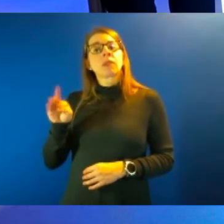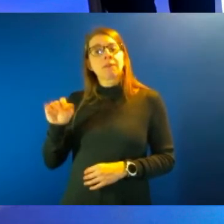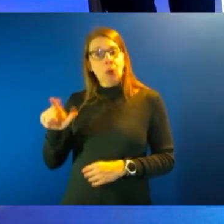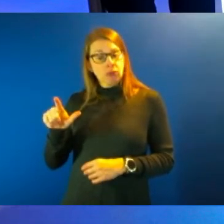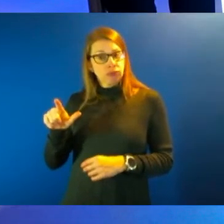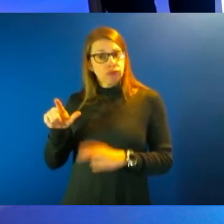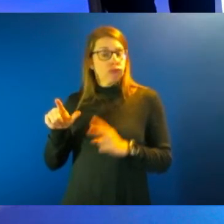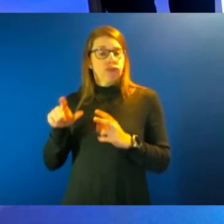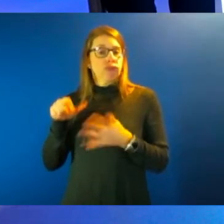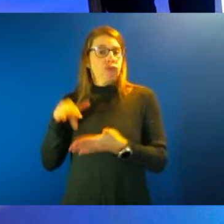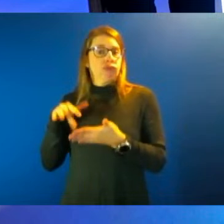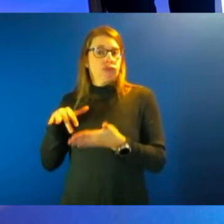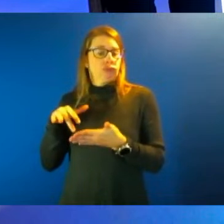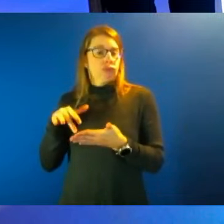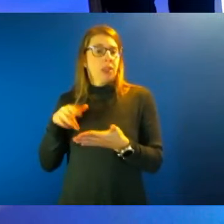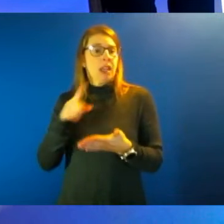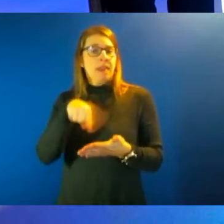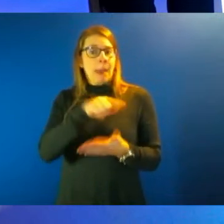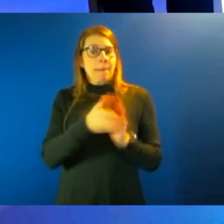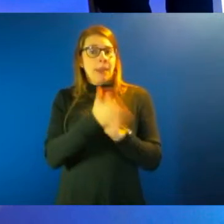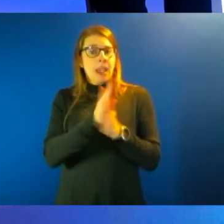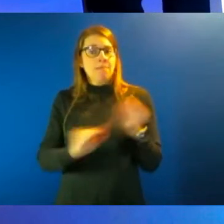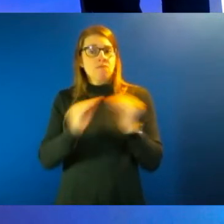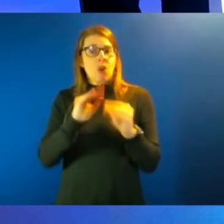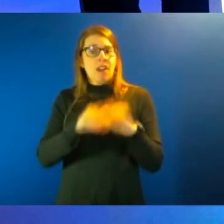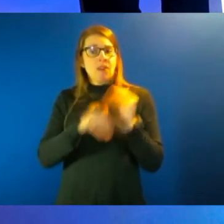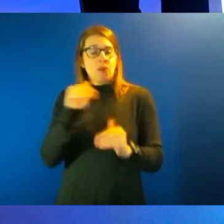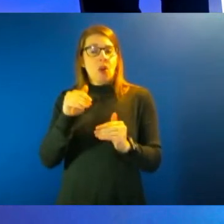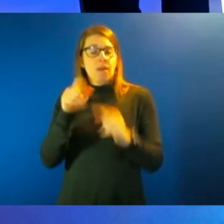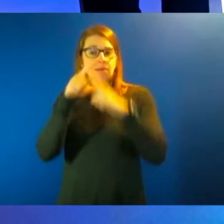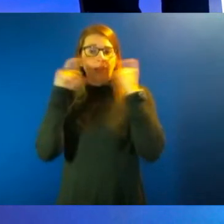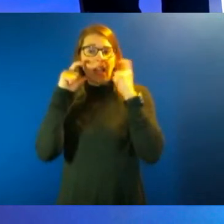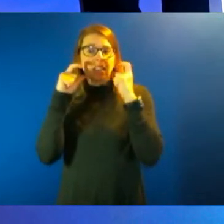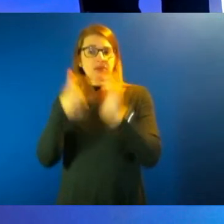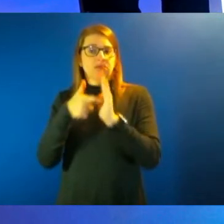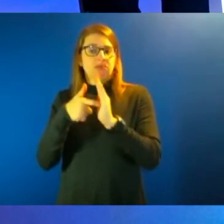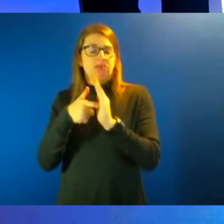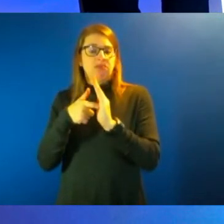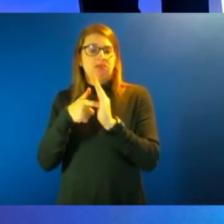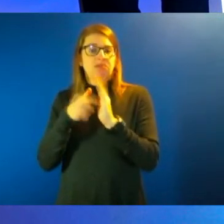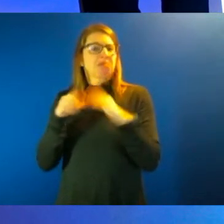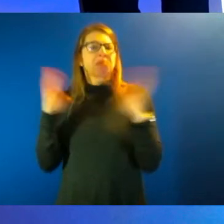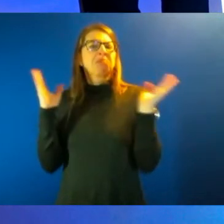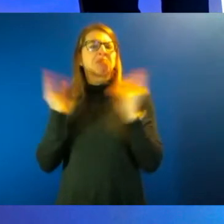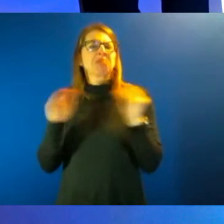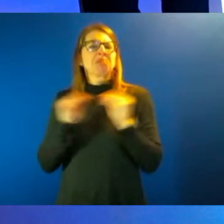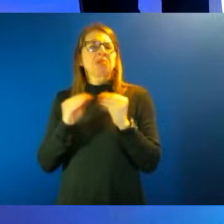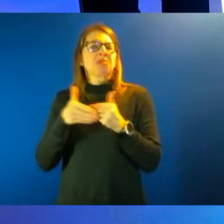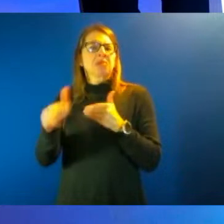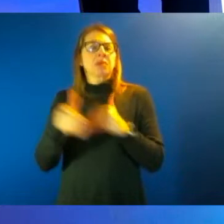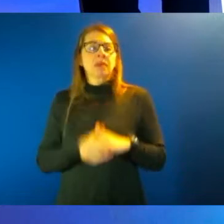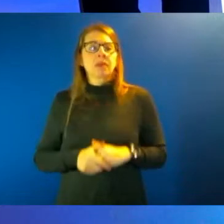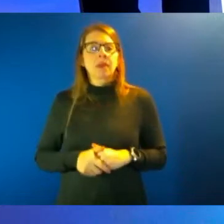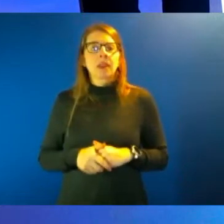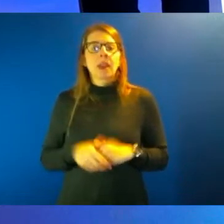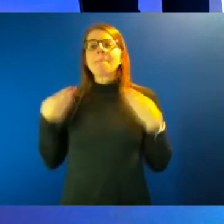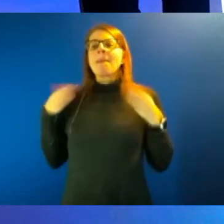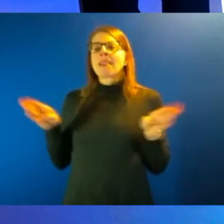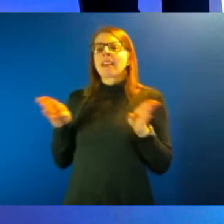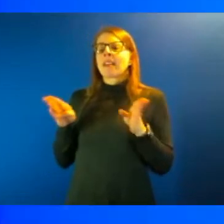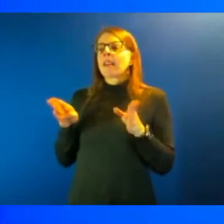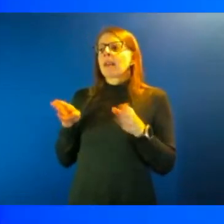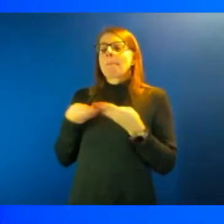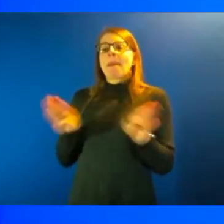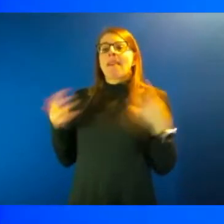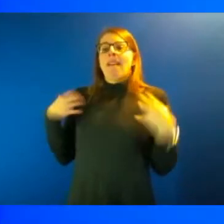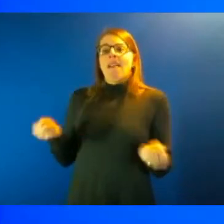comfortable lifting mask mandates? It's interesting, and I think I've talked about this before here, that public health is really kind of a blend of the science, the